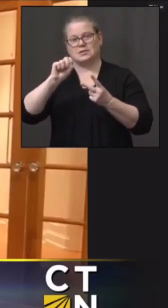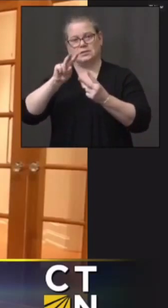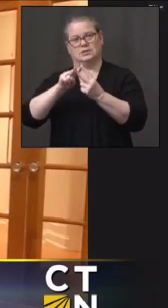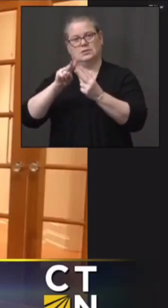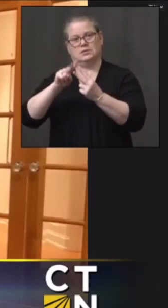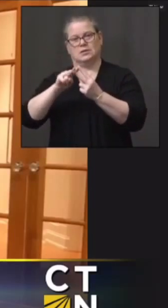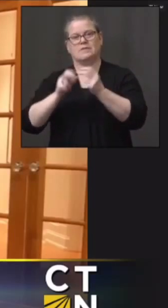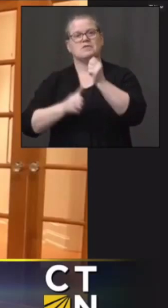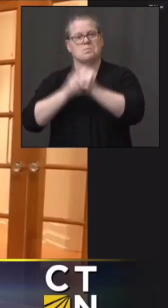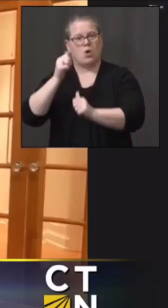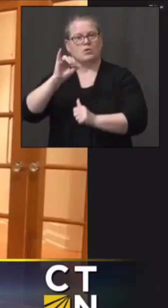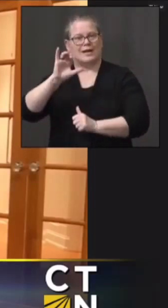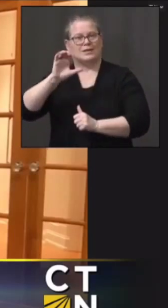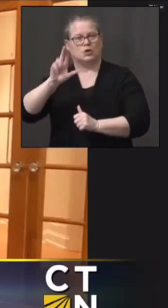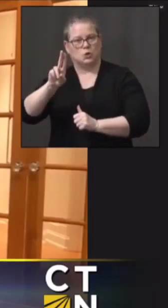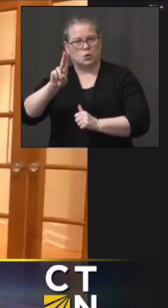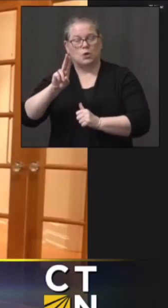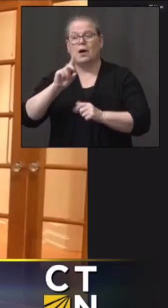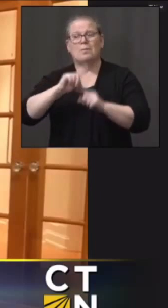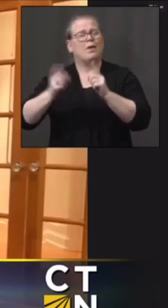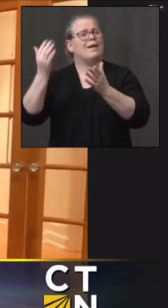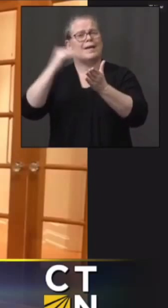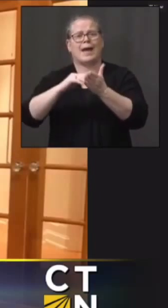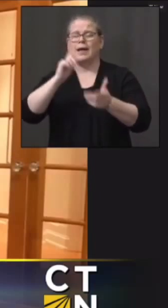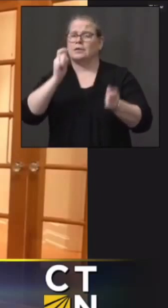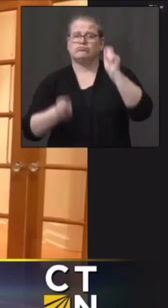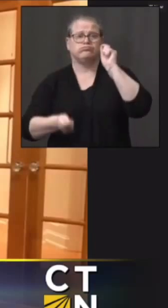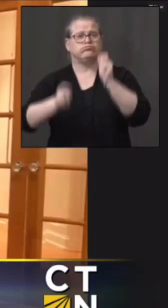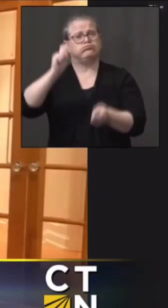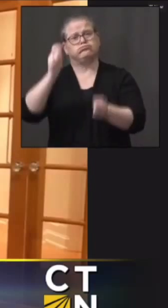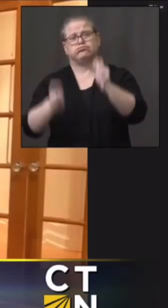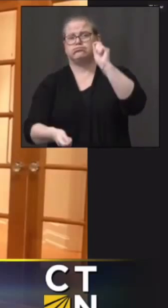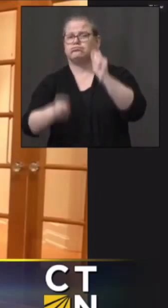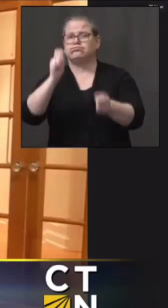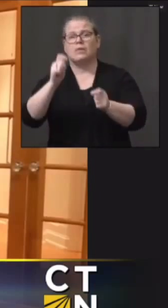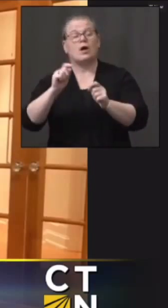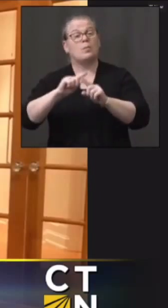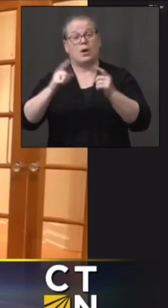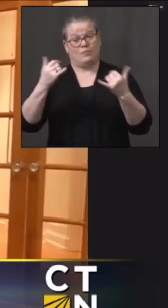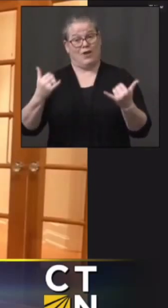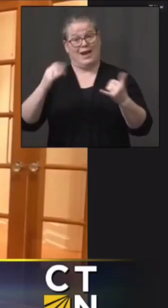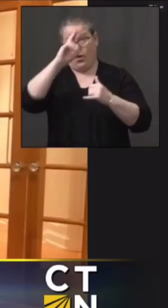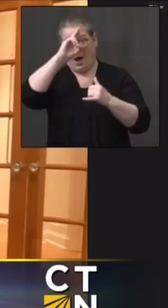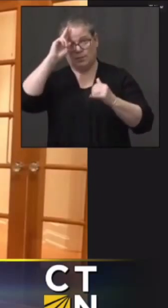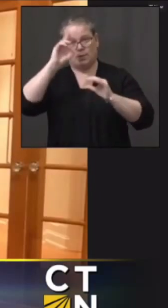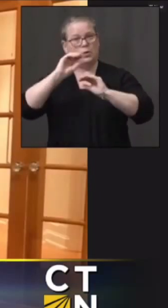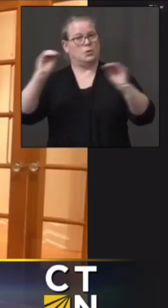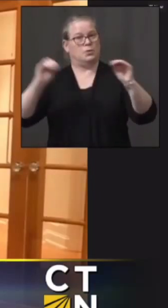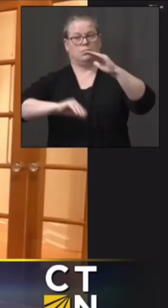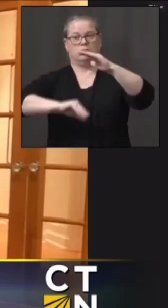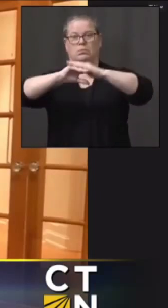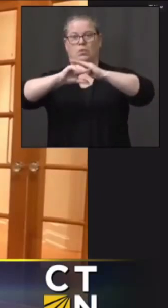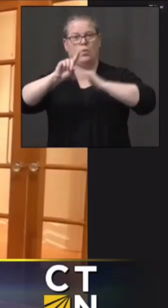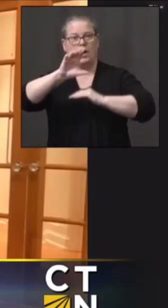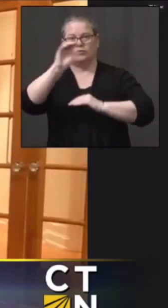those are the highest, and so that obviously you can tell no one at 100%. What were those capacities for the